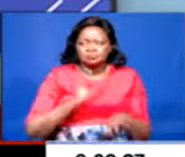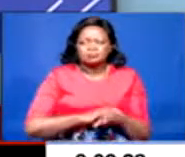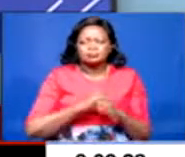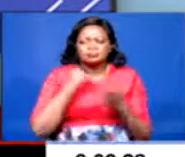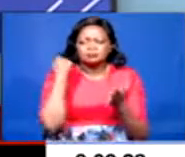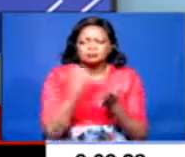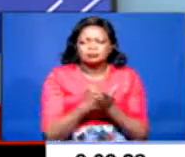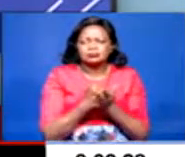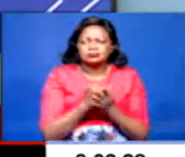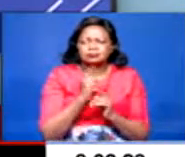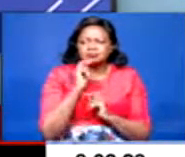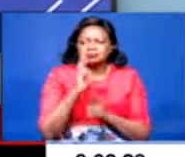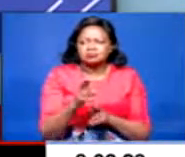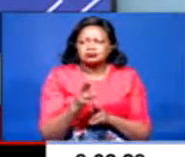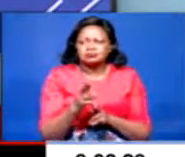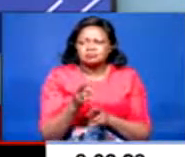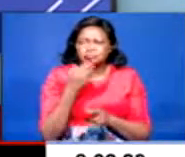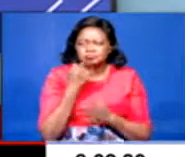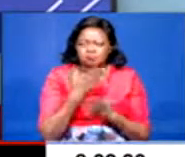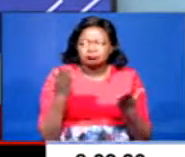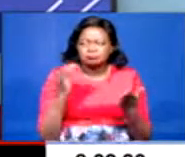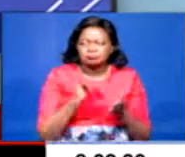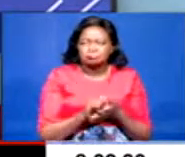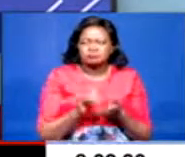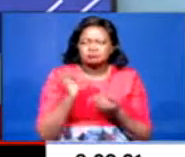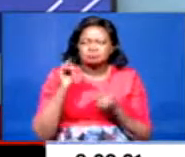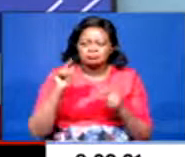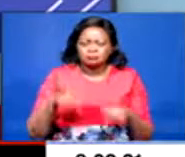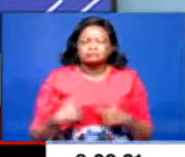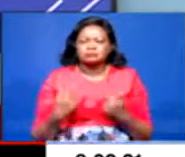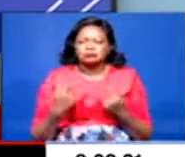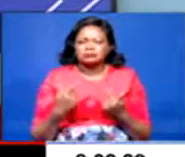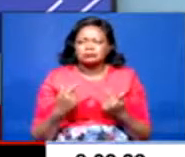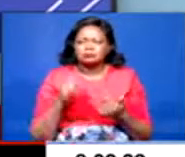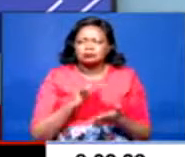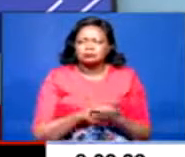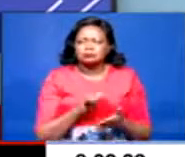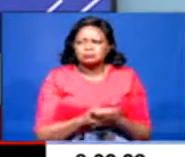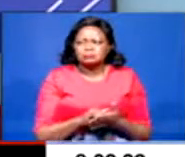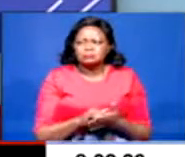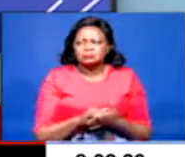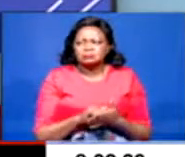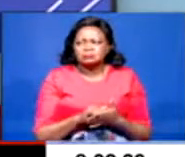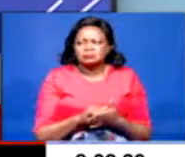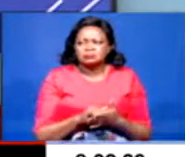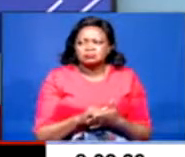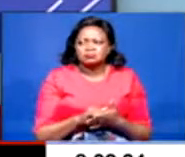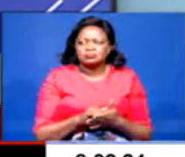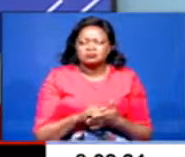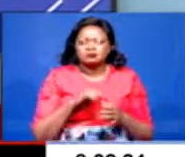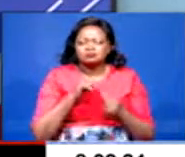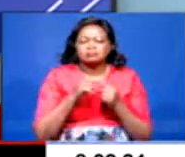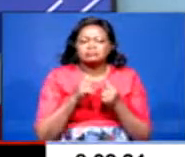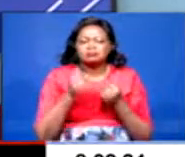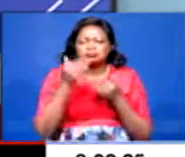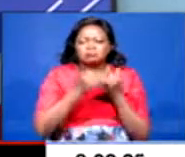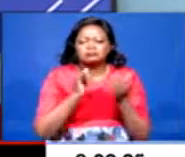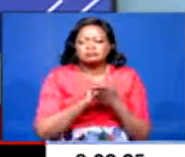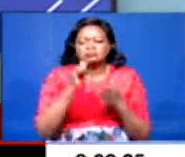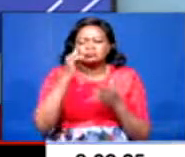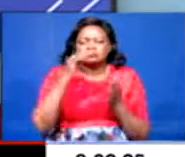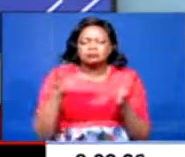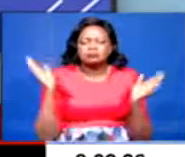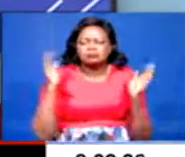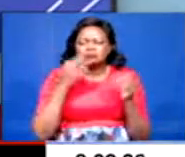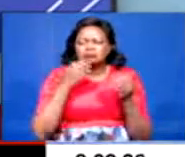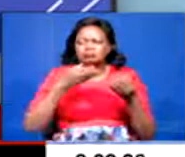don't think the best thing I could have expected myself is that the aspect of the servers, which were never opened, should have been brought to